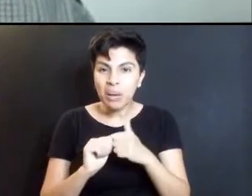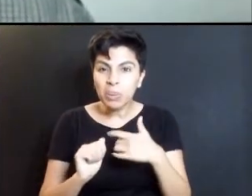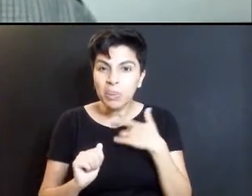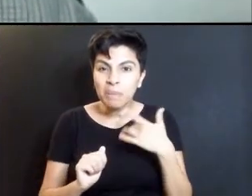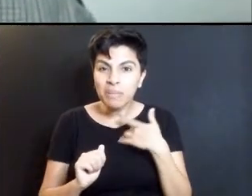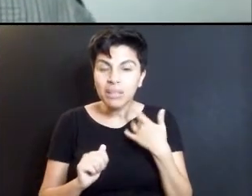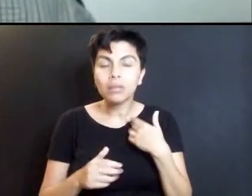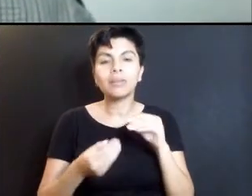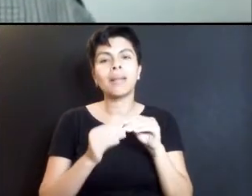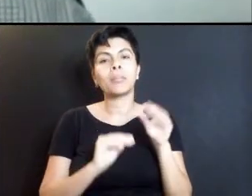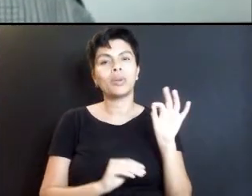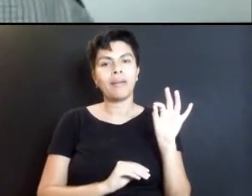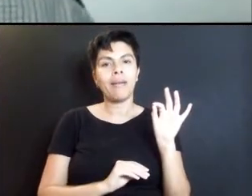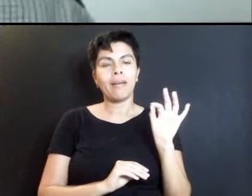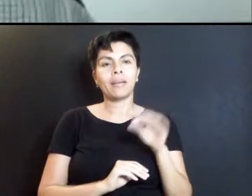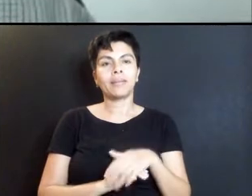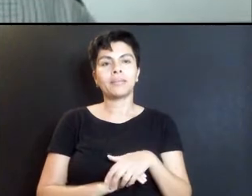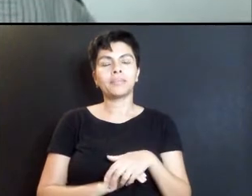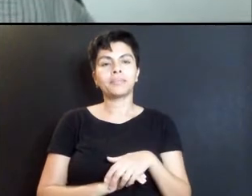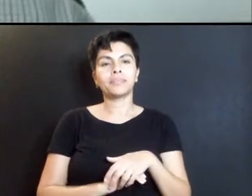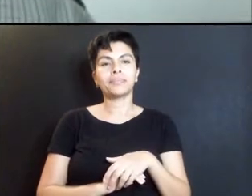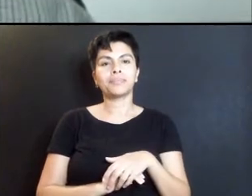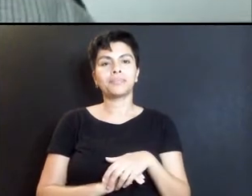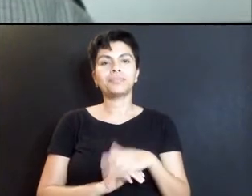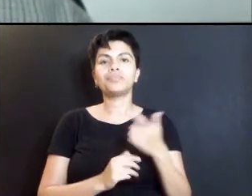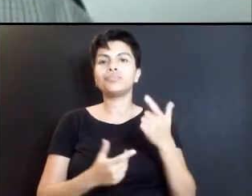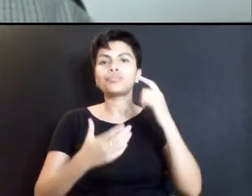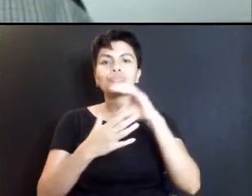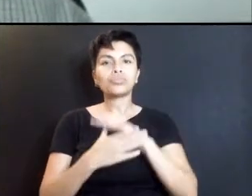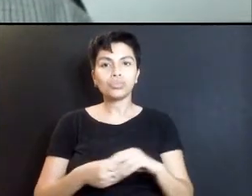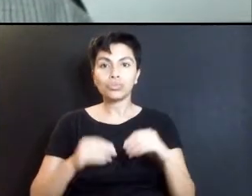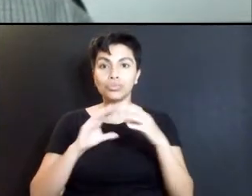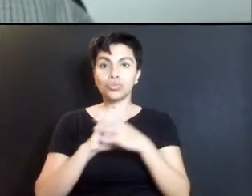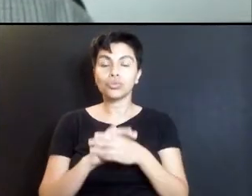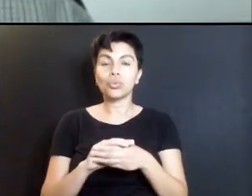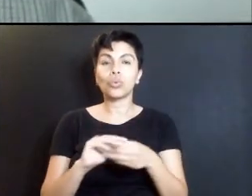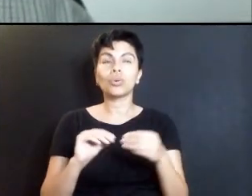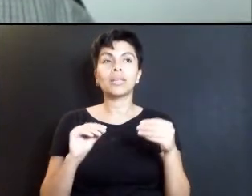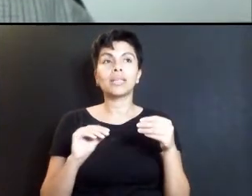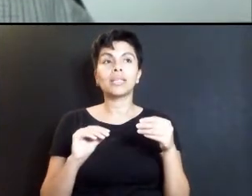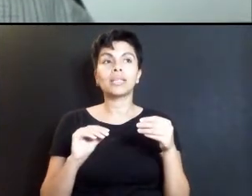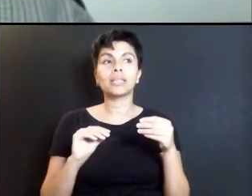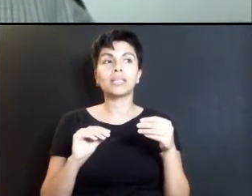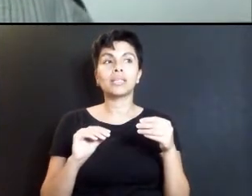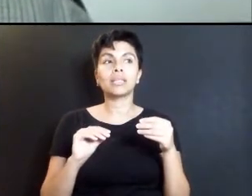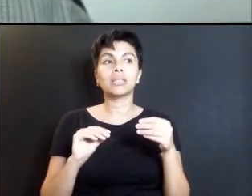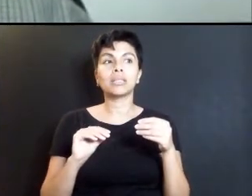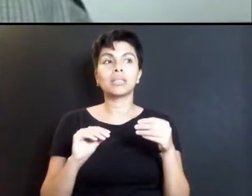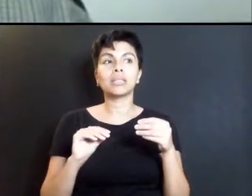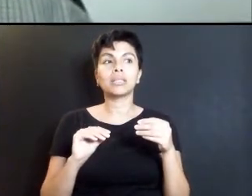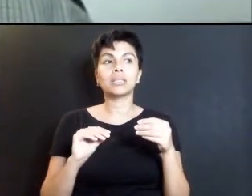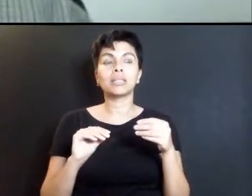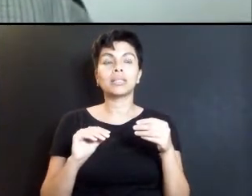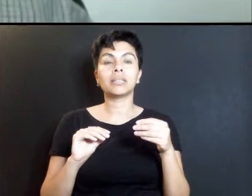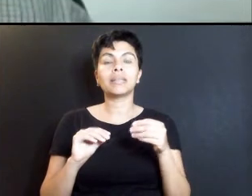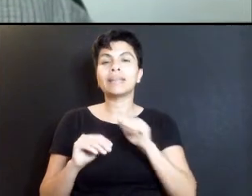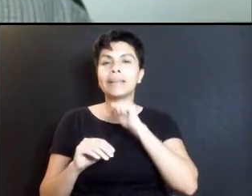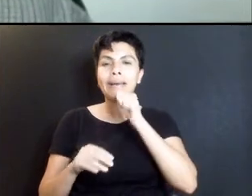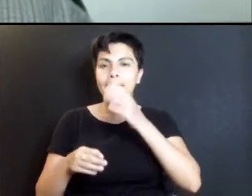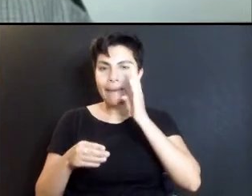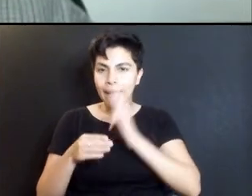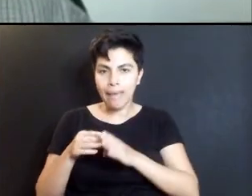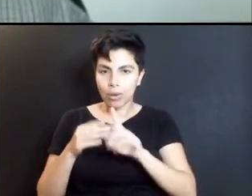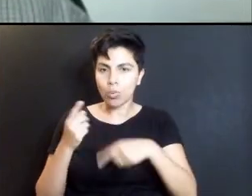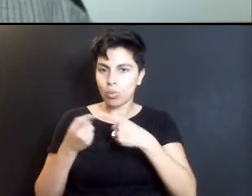Number 9, the story doesn't end, the reading doesn't end when